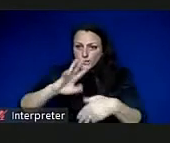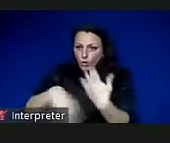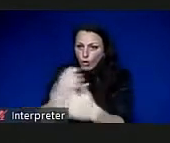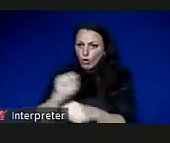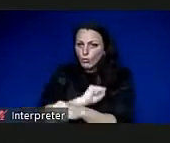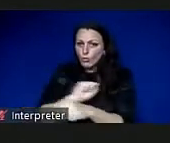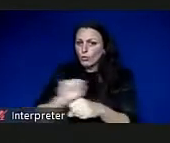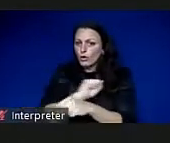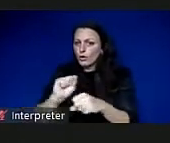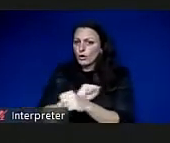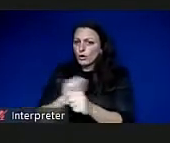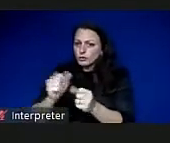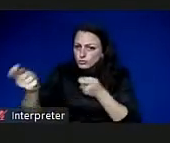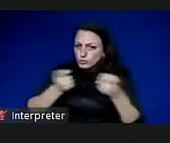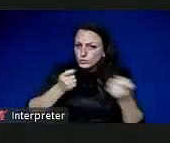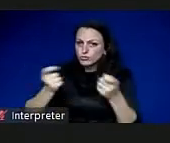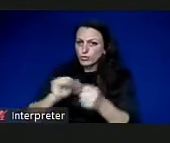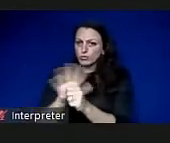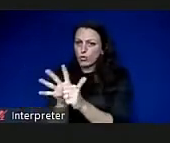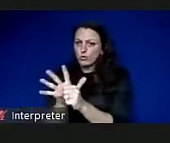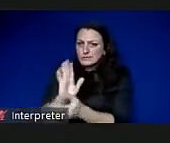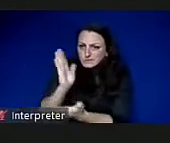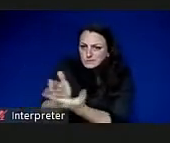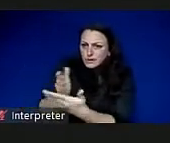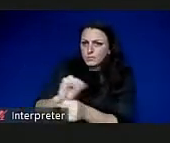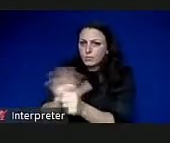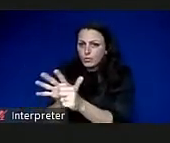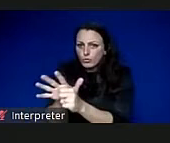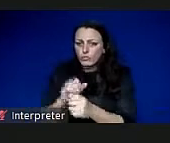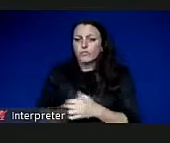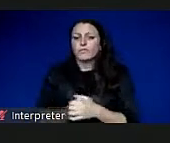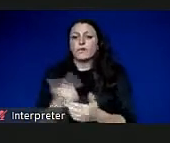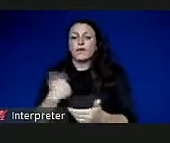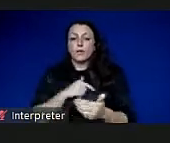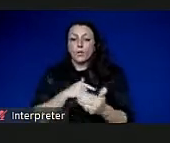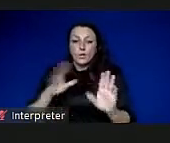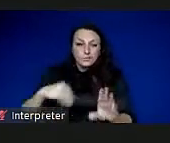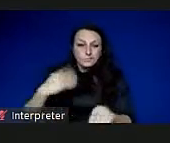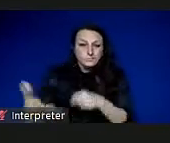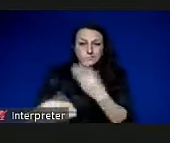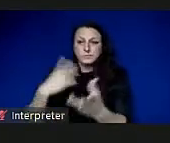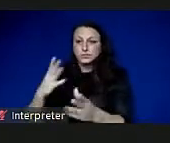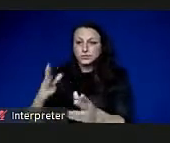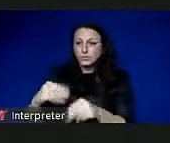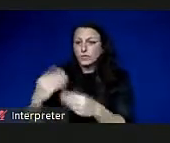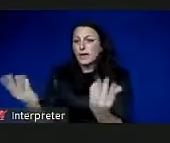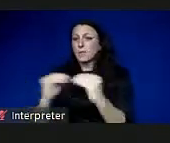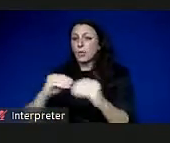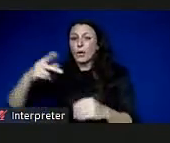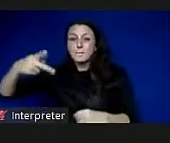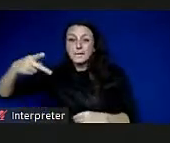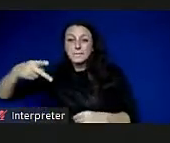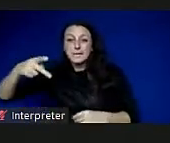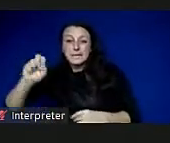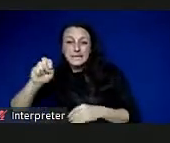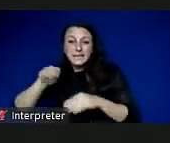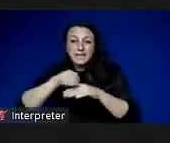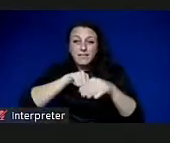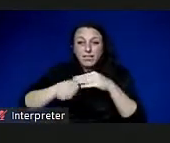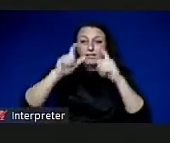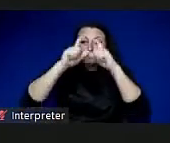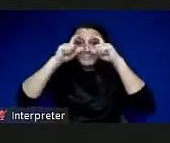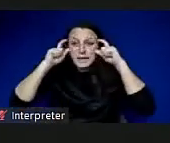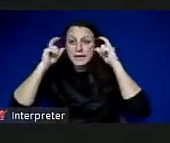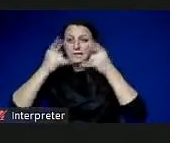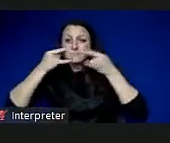ensure safety. We've done all that we can to assist with PPE and staffing. We created this residential